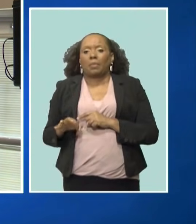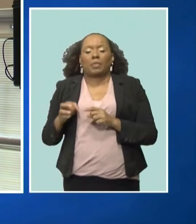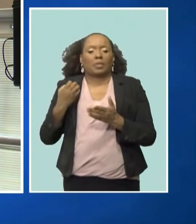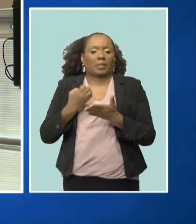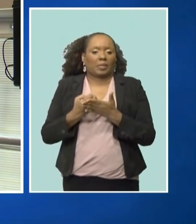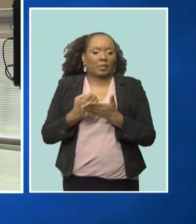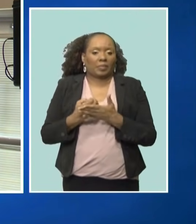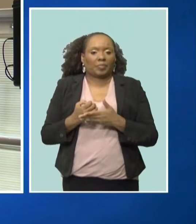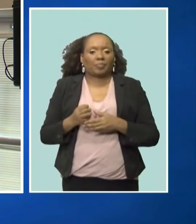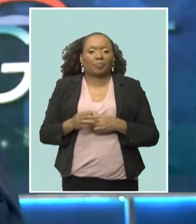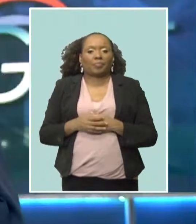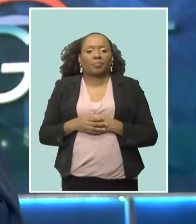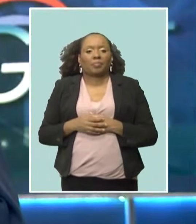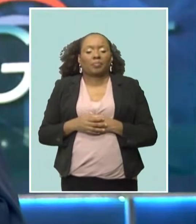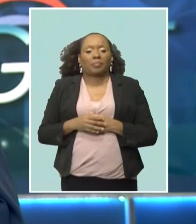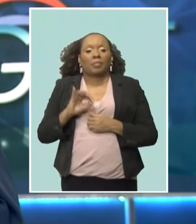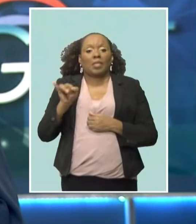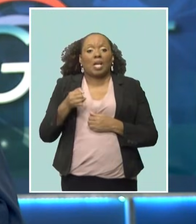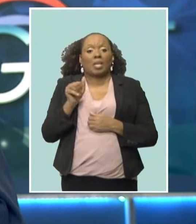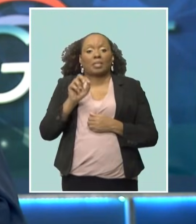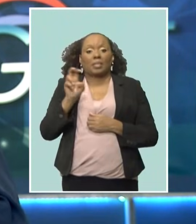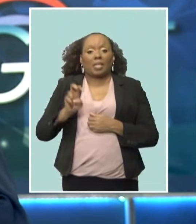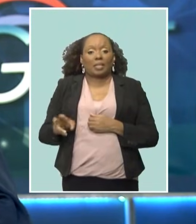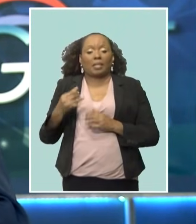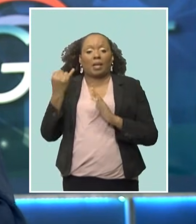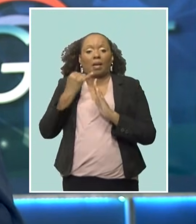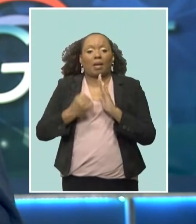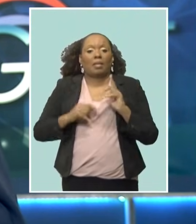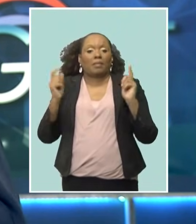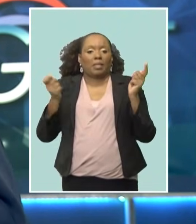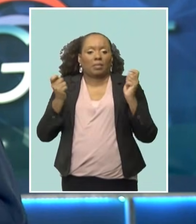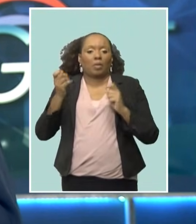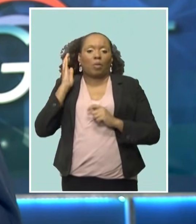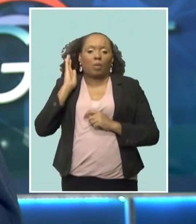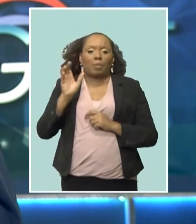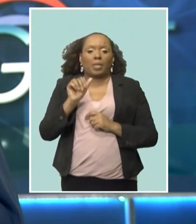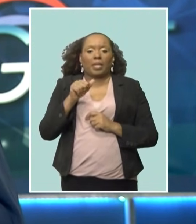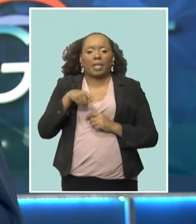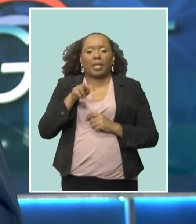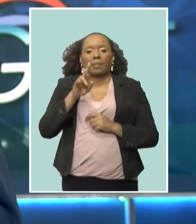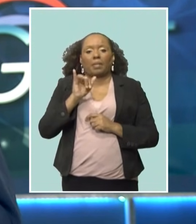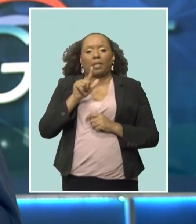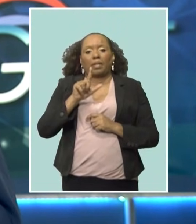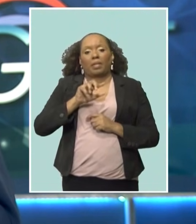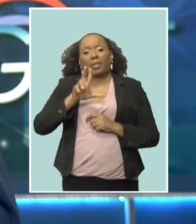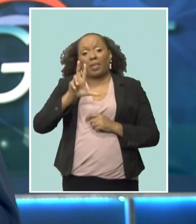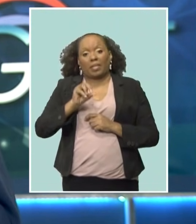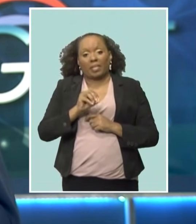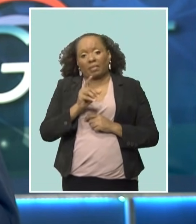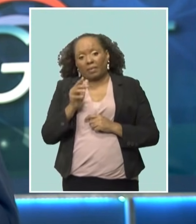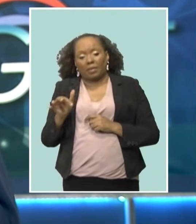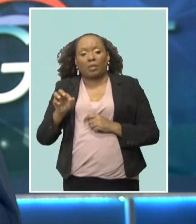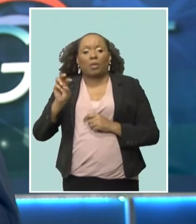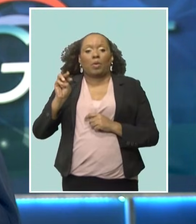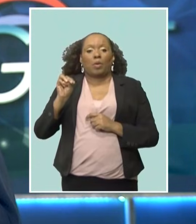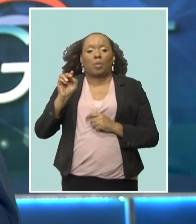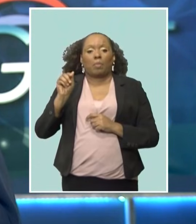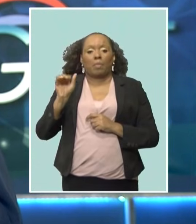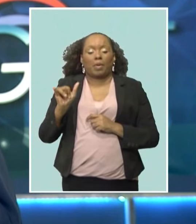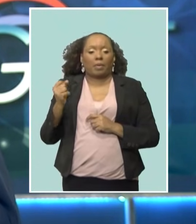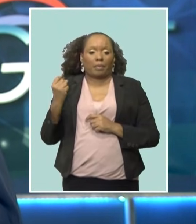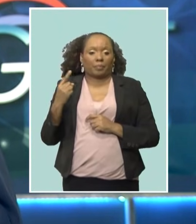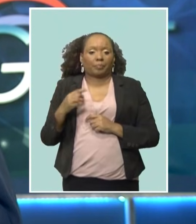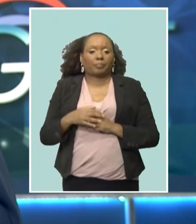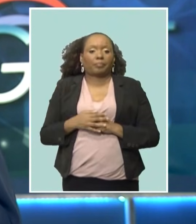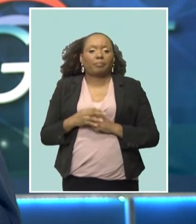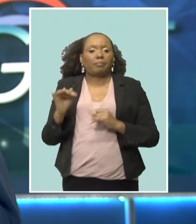economy. The Jazz and Arts Festival is set to be held from April 30th to May 11th. The lineup